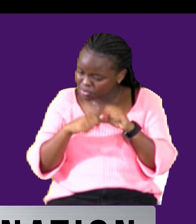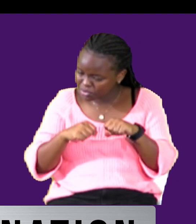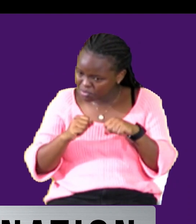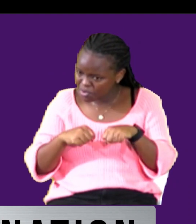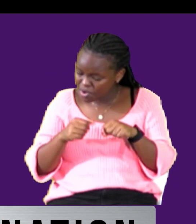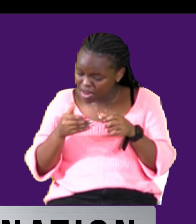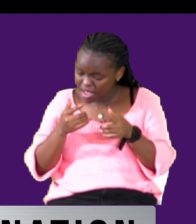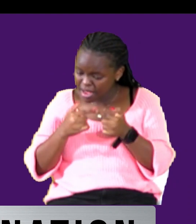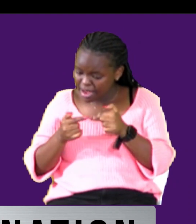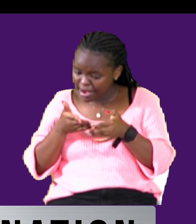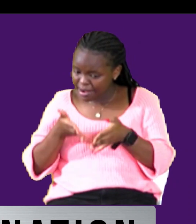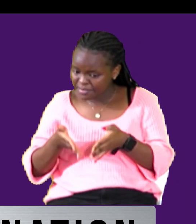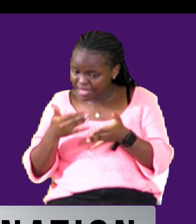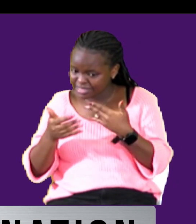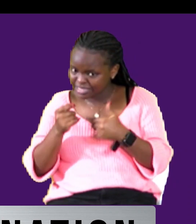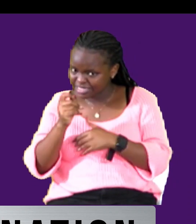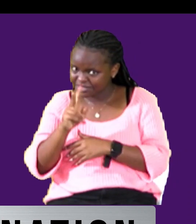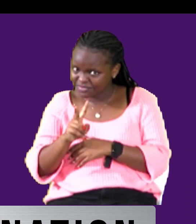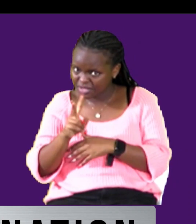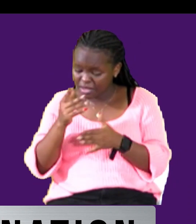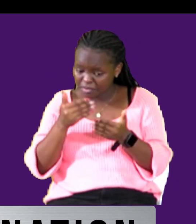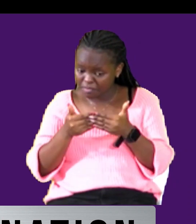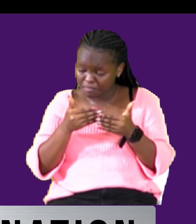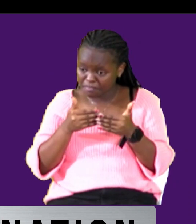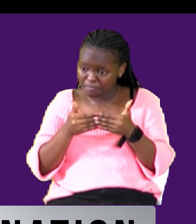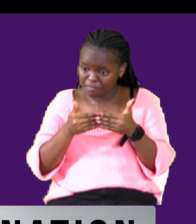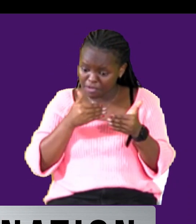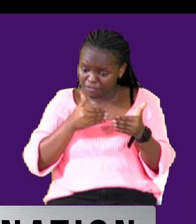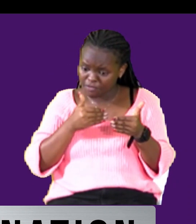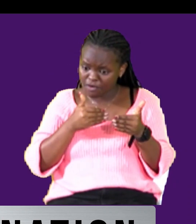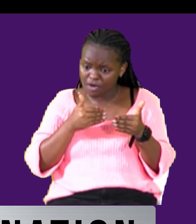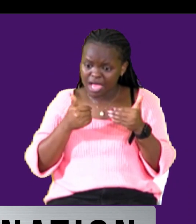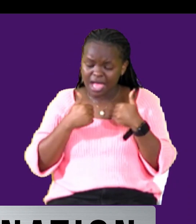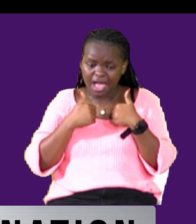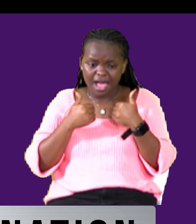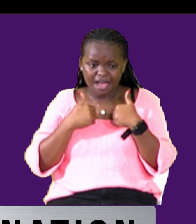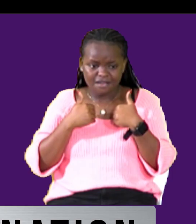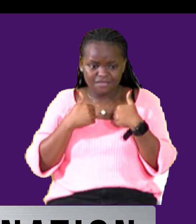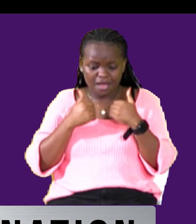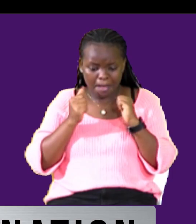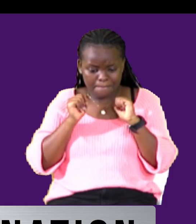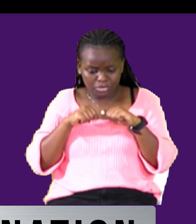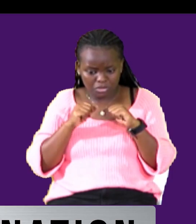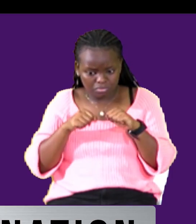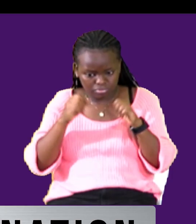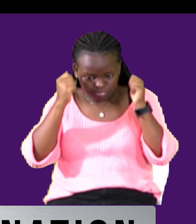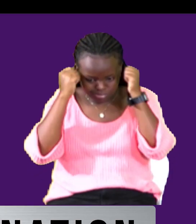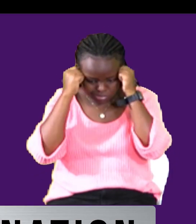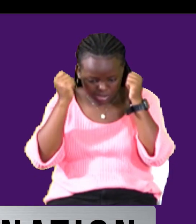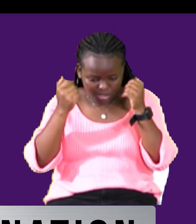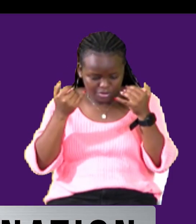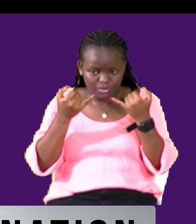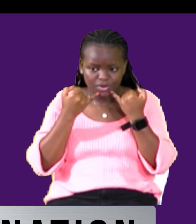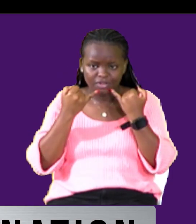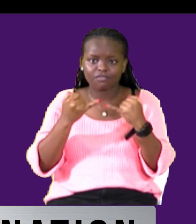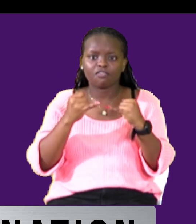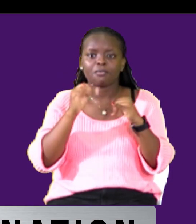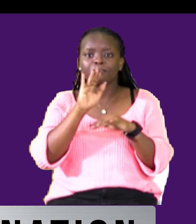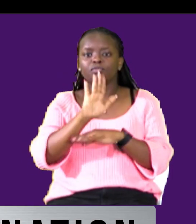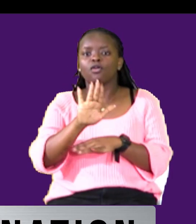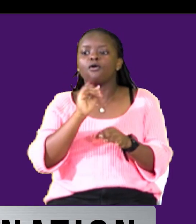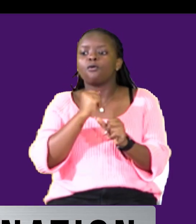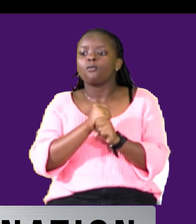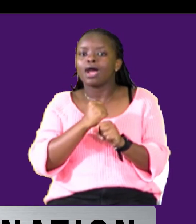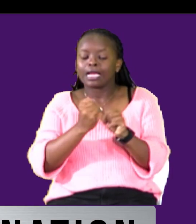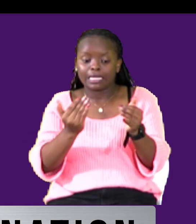TV, before you put up this station, don't you do a feasibility study? Oh, yes, you do. To inform you what? The